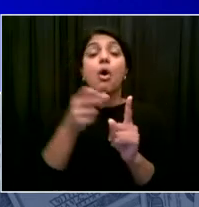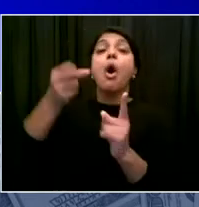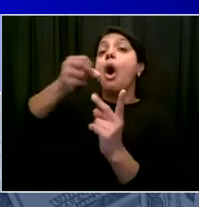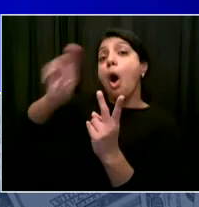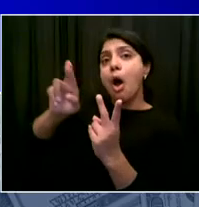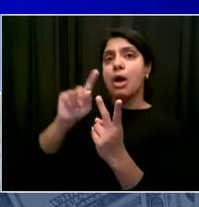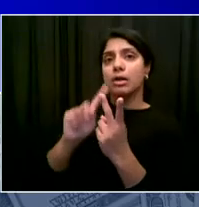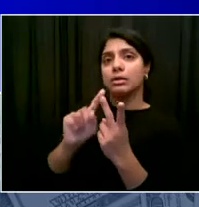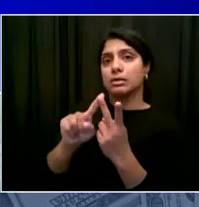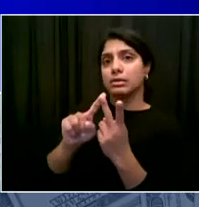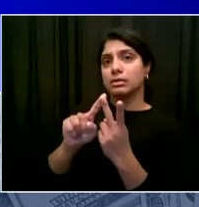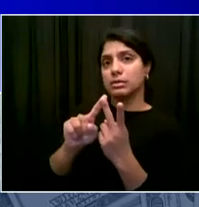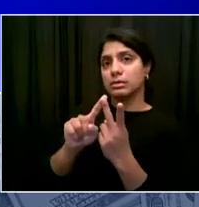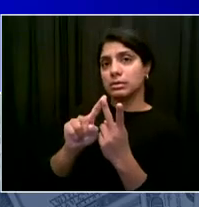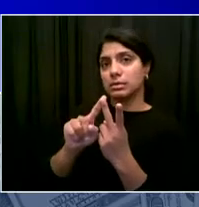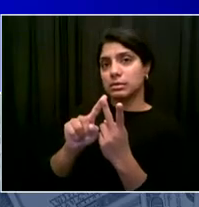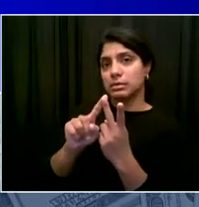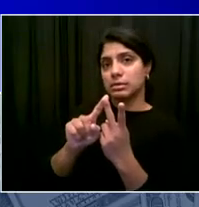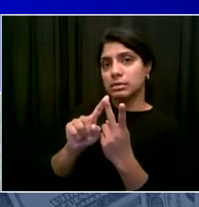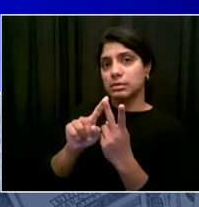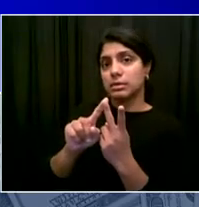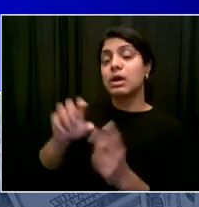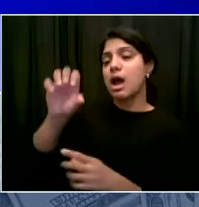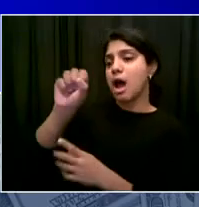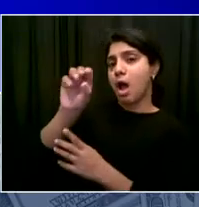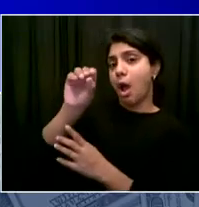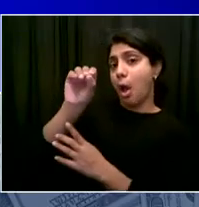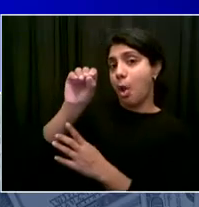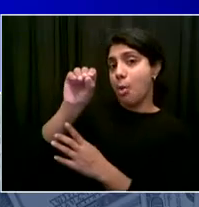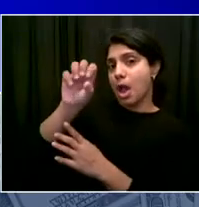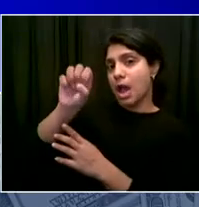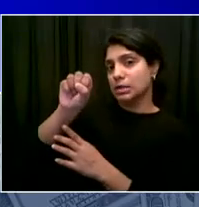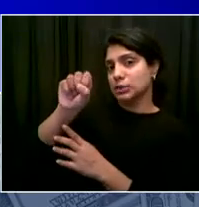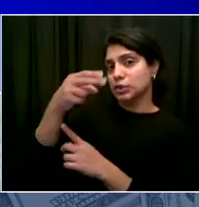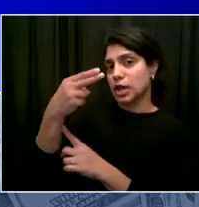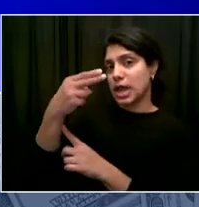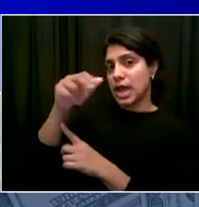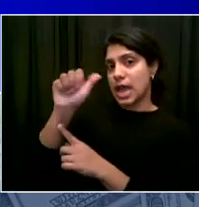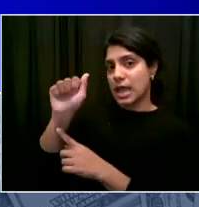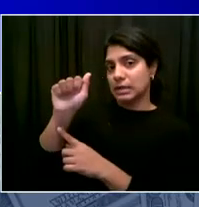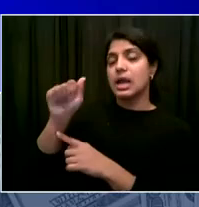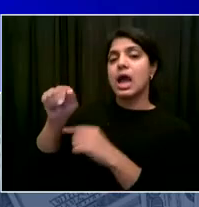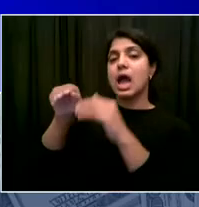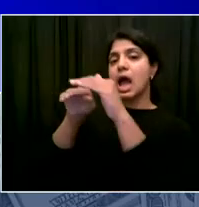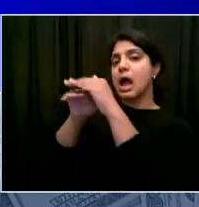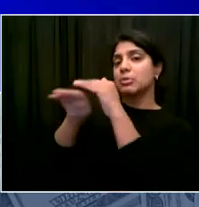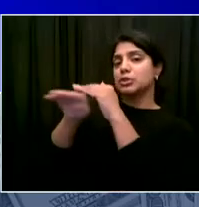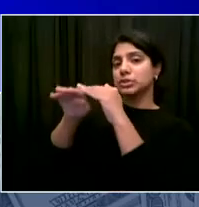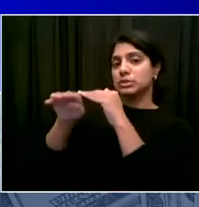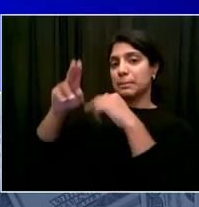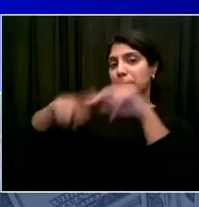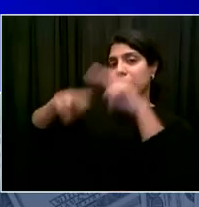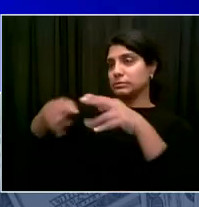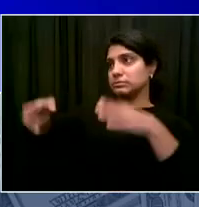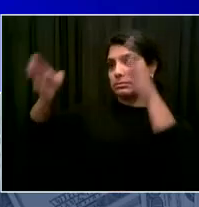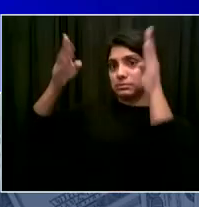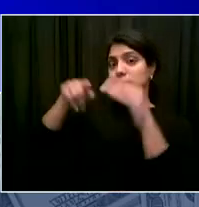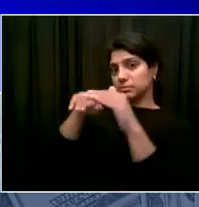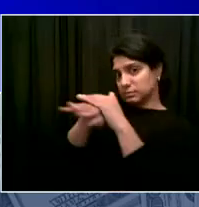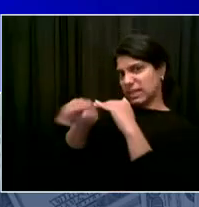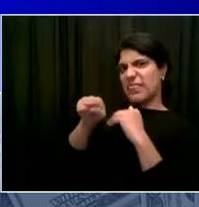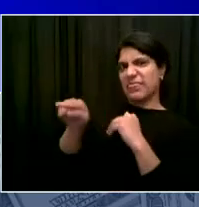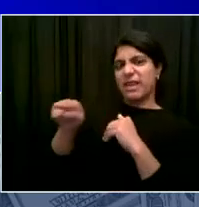go out and get their booster. This will be by far the biggest booster incentive program in the United States of America. And I want to see New